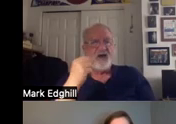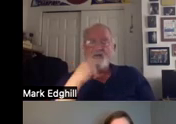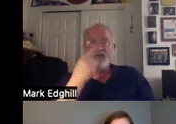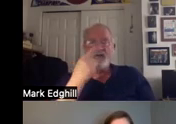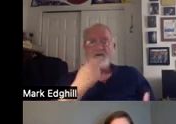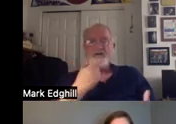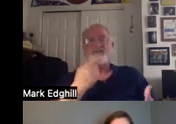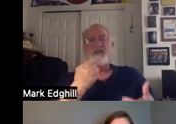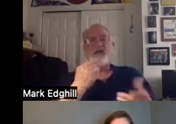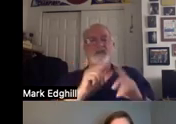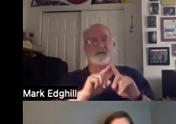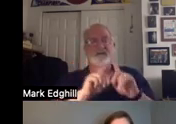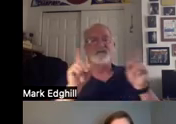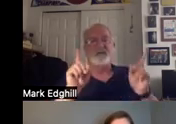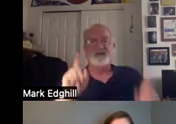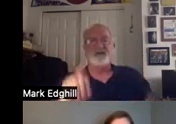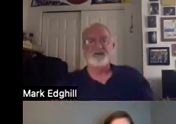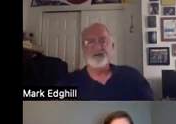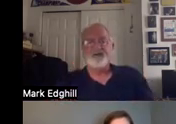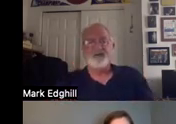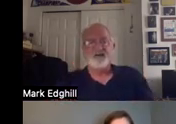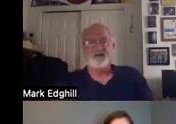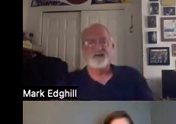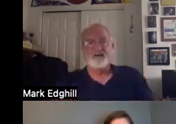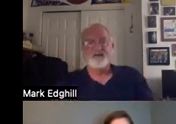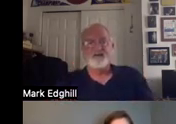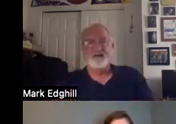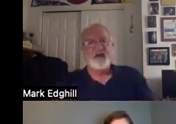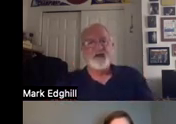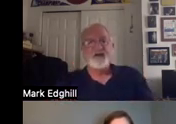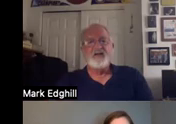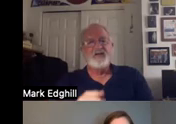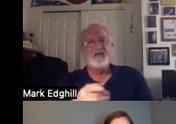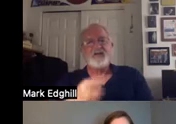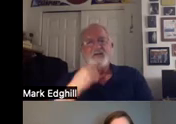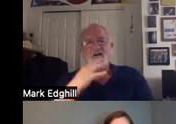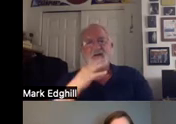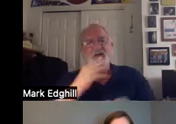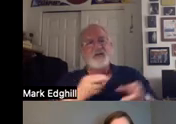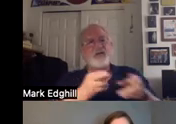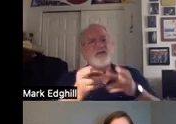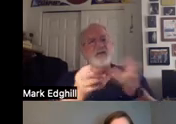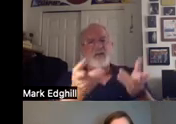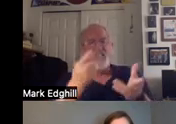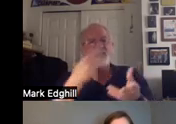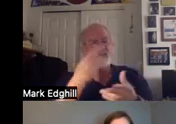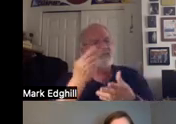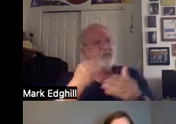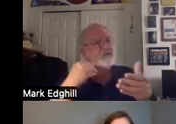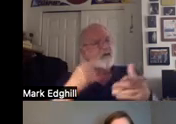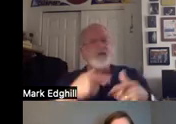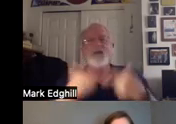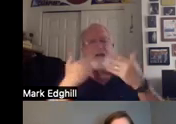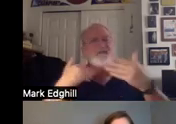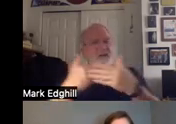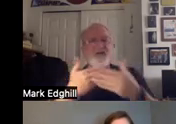So I really thought that was different. I really thought that one was different. You know, she was talking about the river, you know, that's. You know,